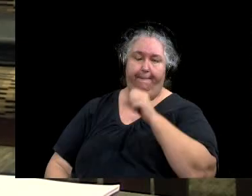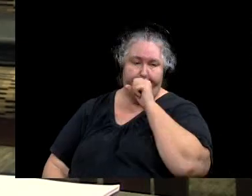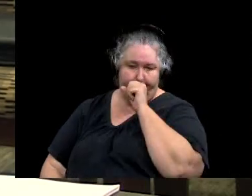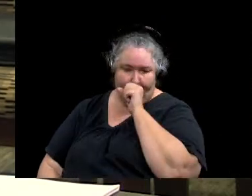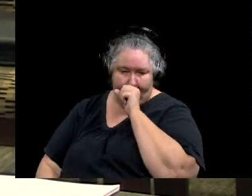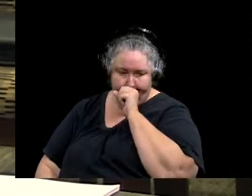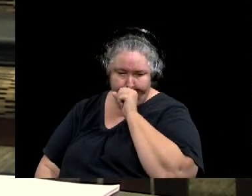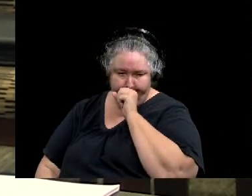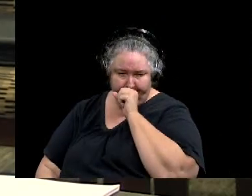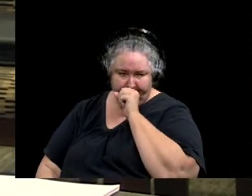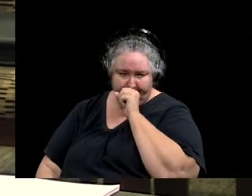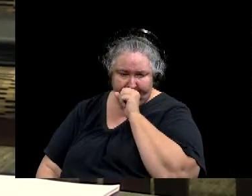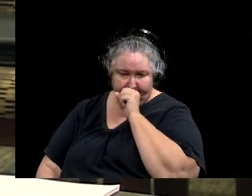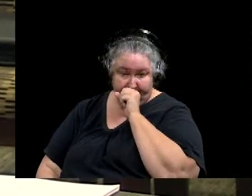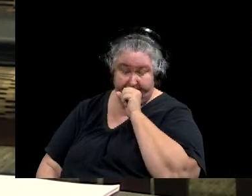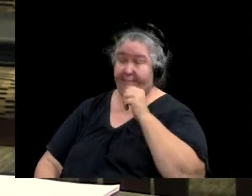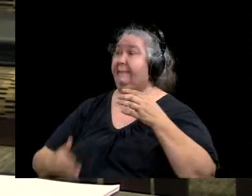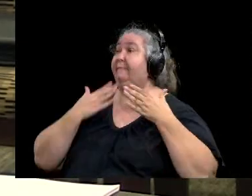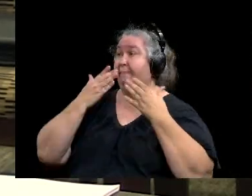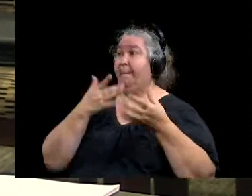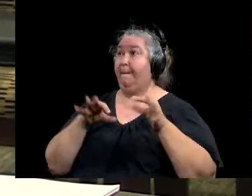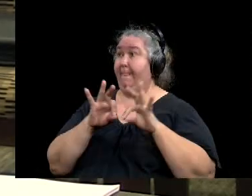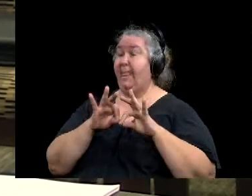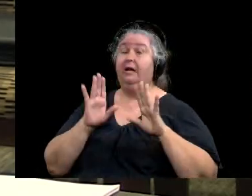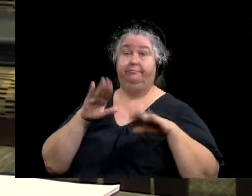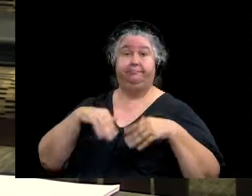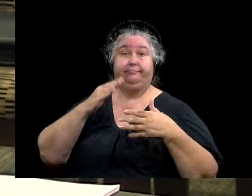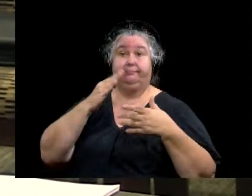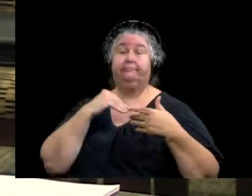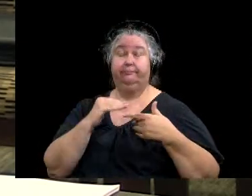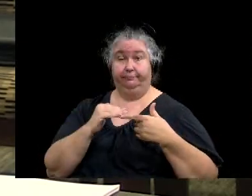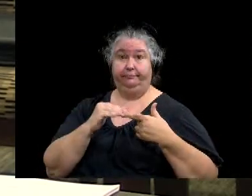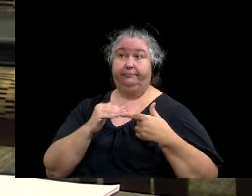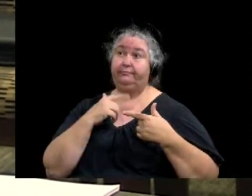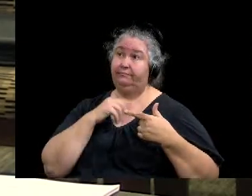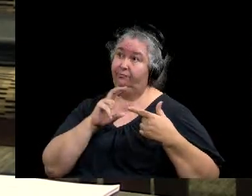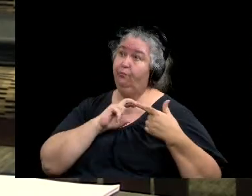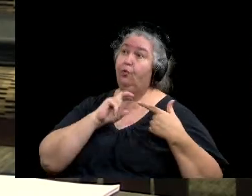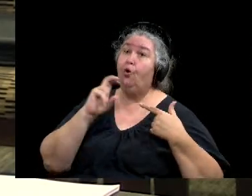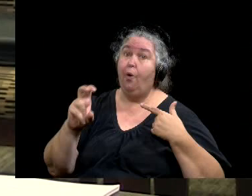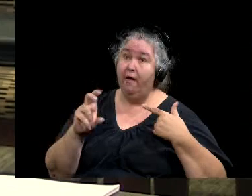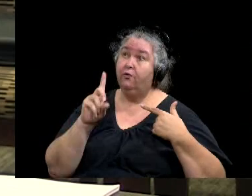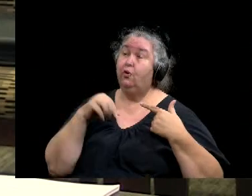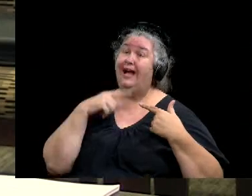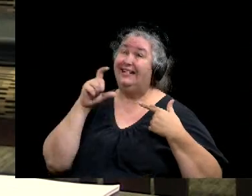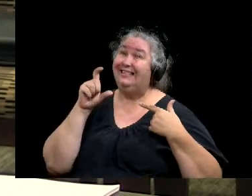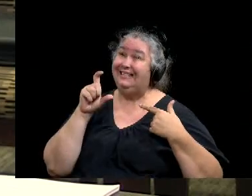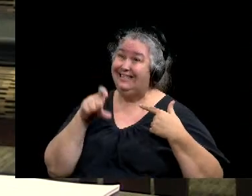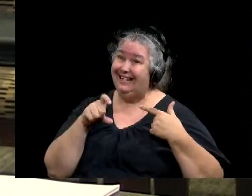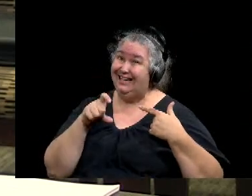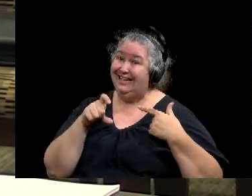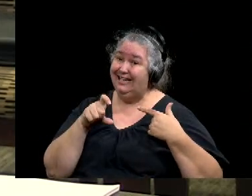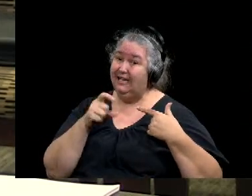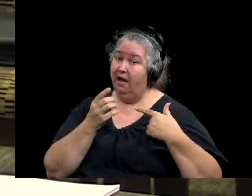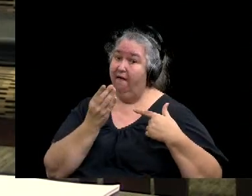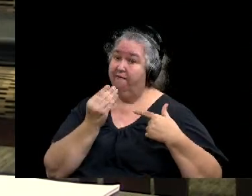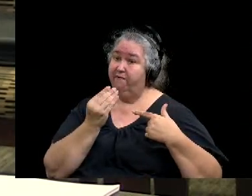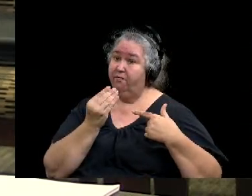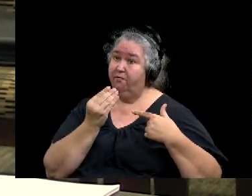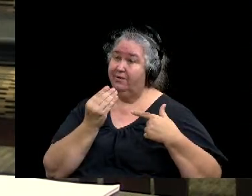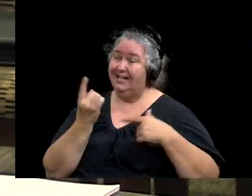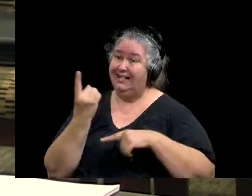Thanksgiving is an important time. So the next one actually is, if I travel for Thanksgiving, do I need to quarantine when I return?